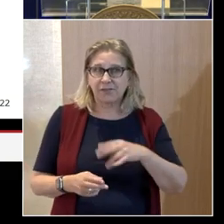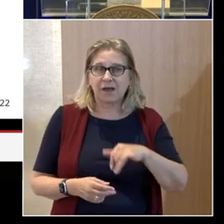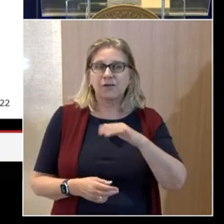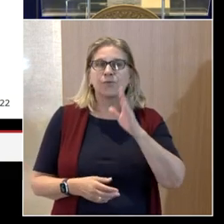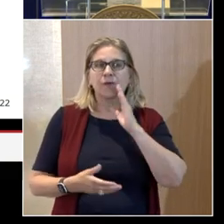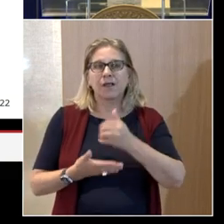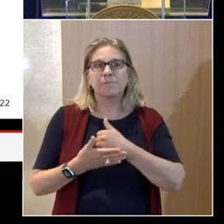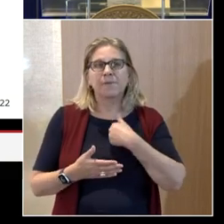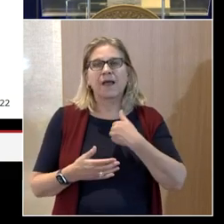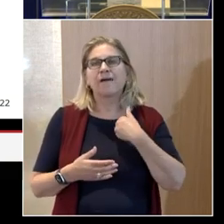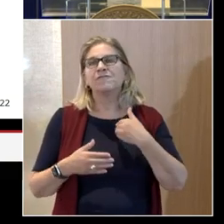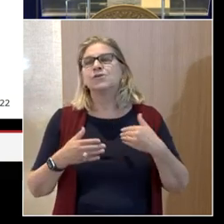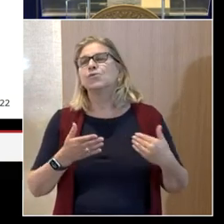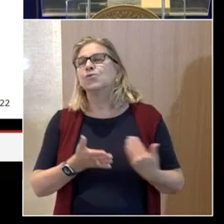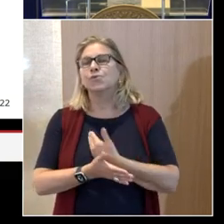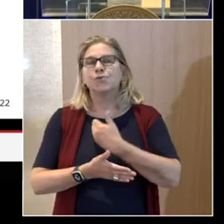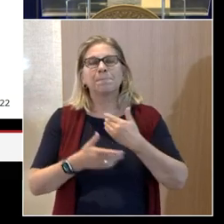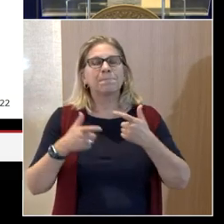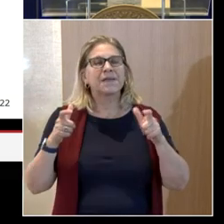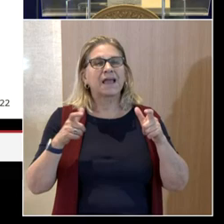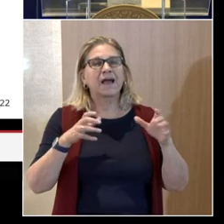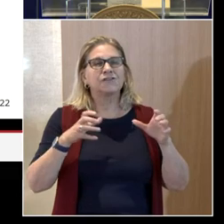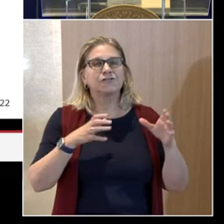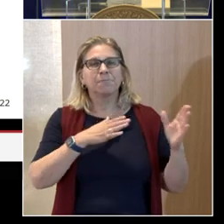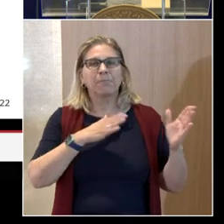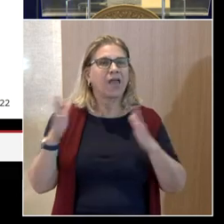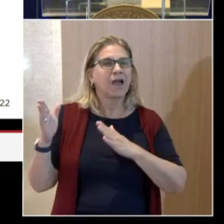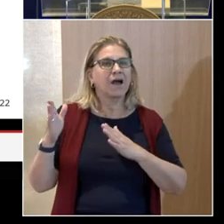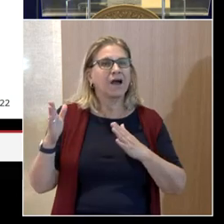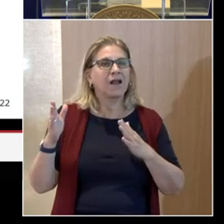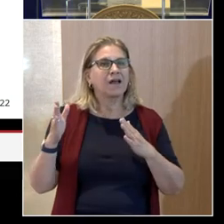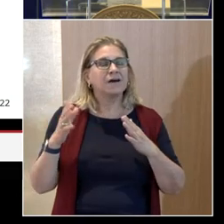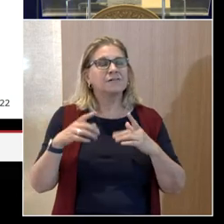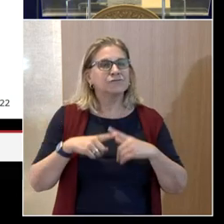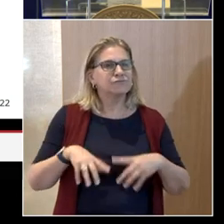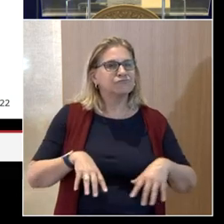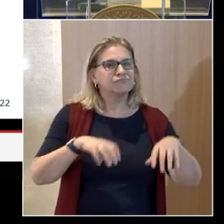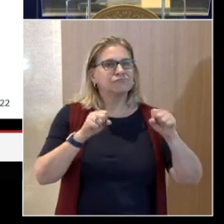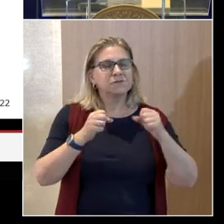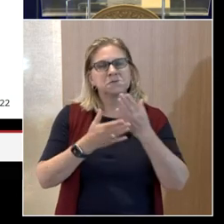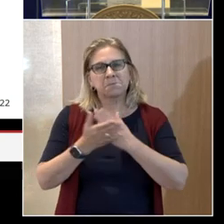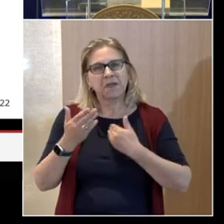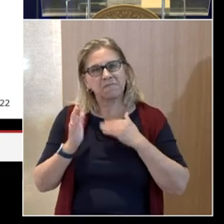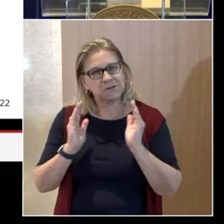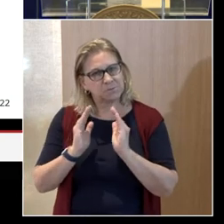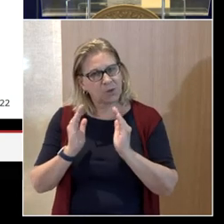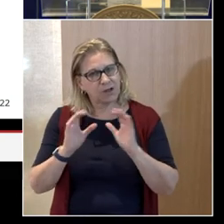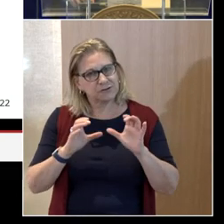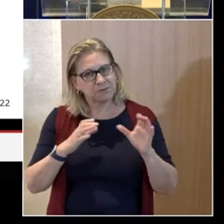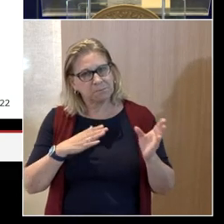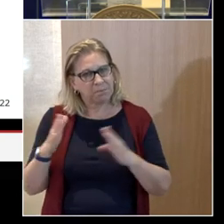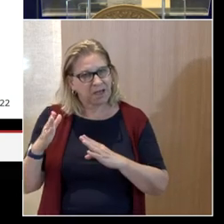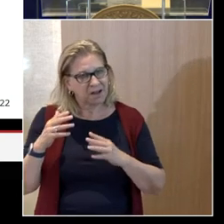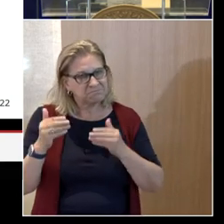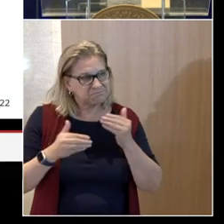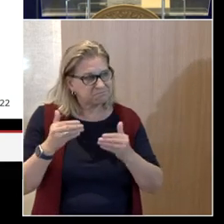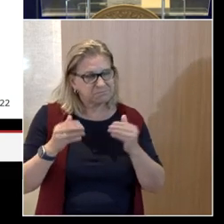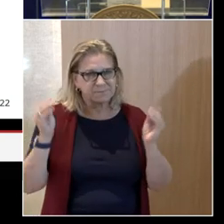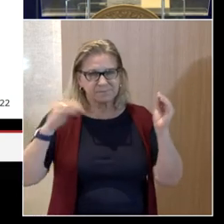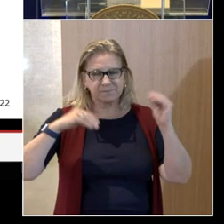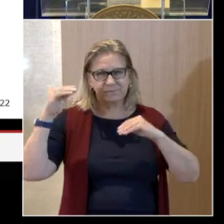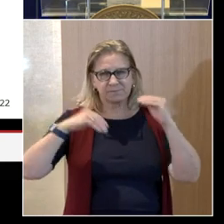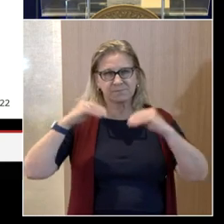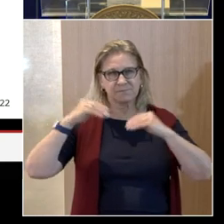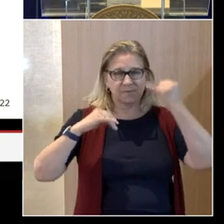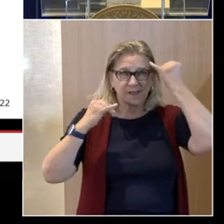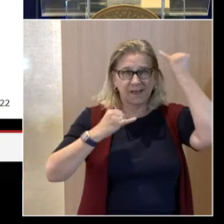taken and the small actions that can be taken to get there. And so this is thinking about these critical different constituencies